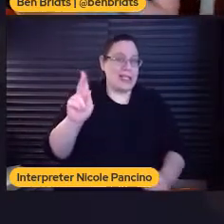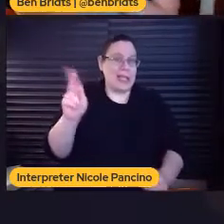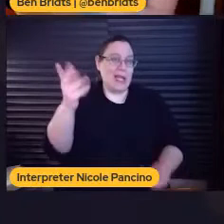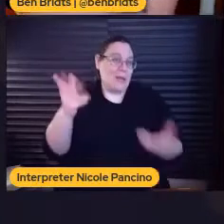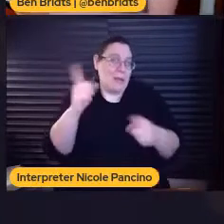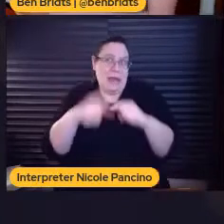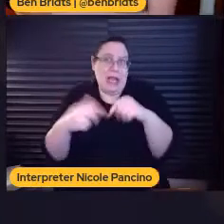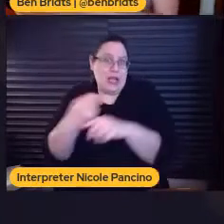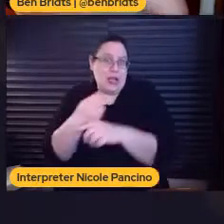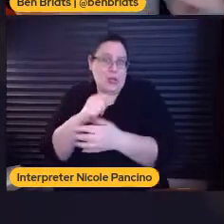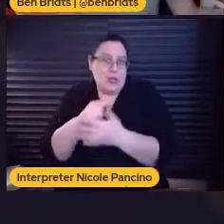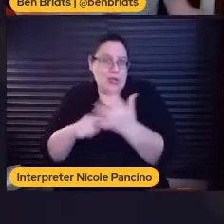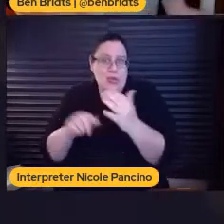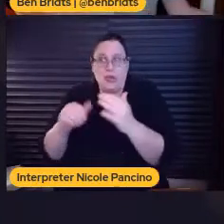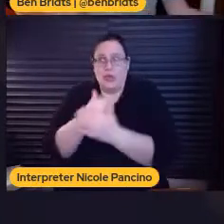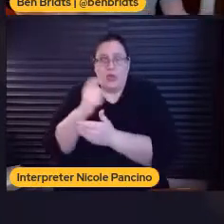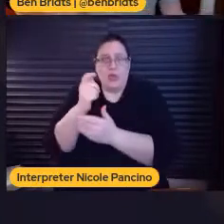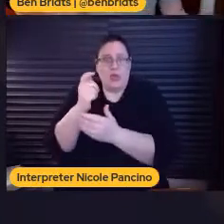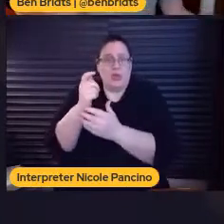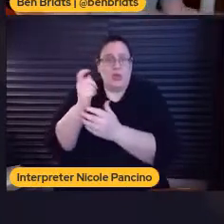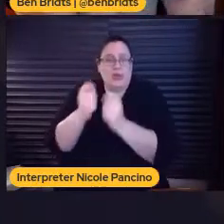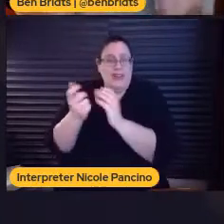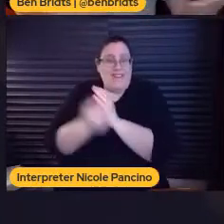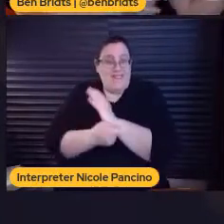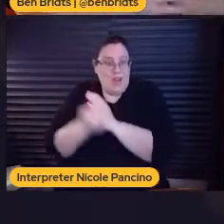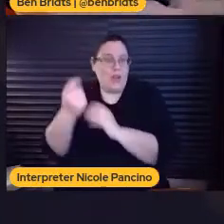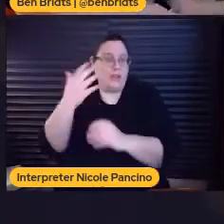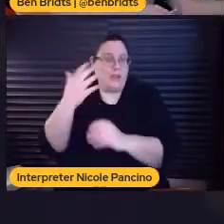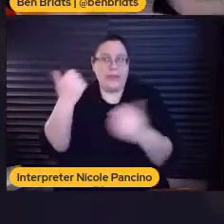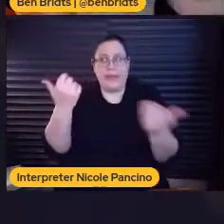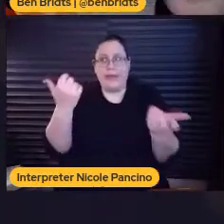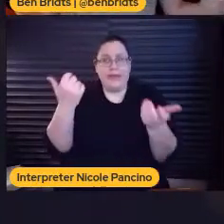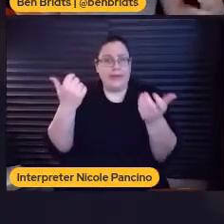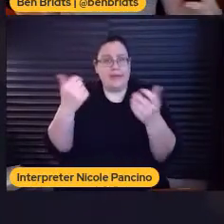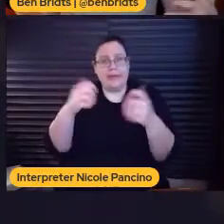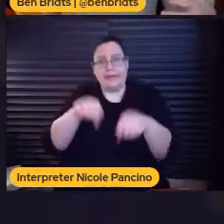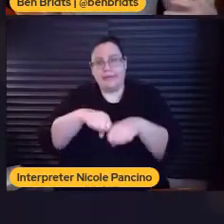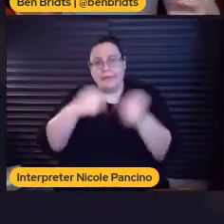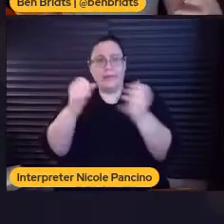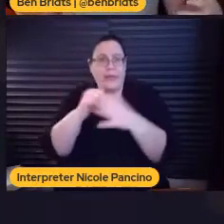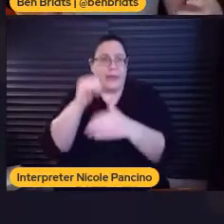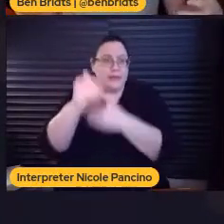those new defaults, because that would break backwards compatibility.